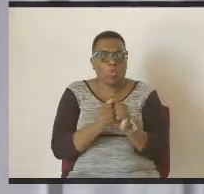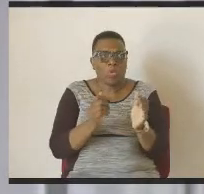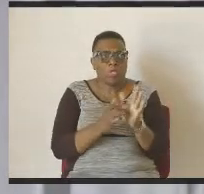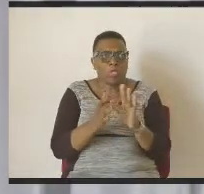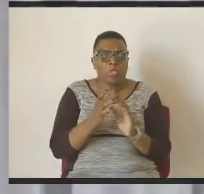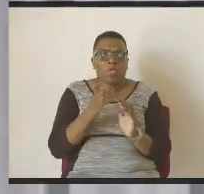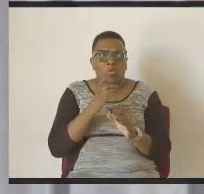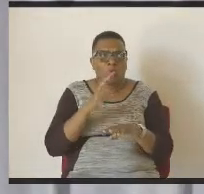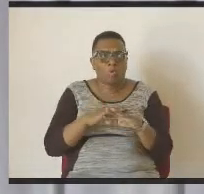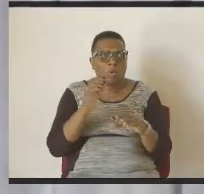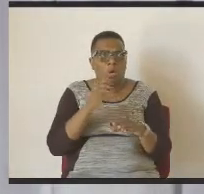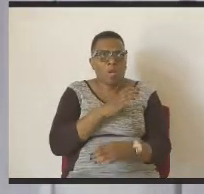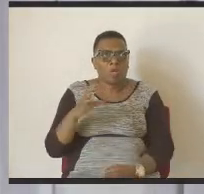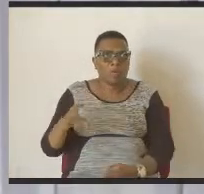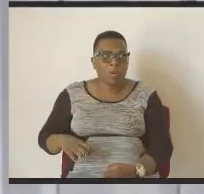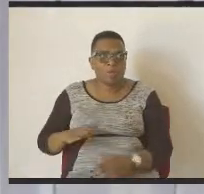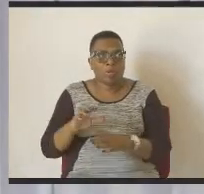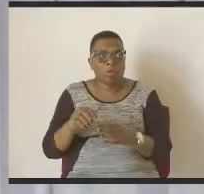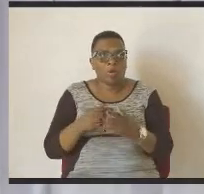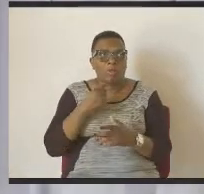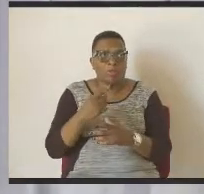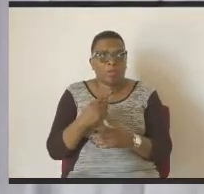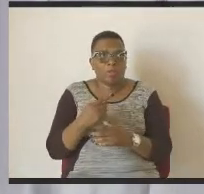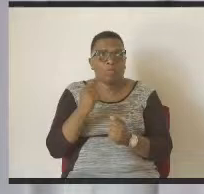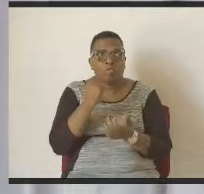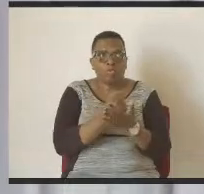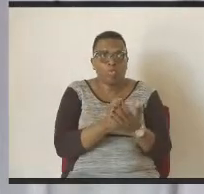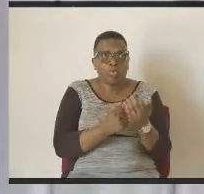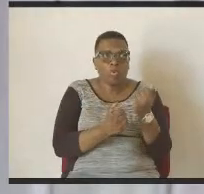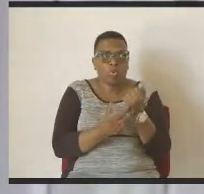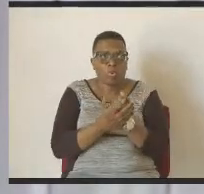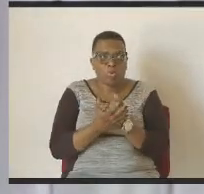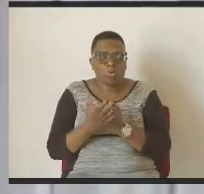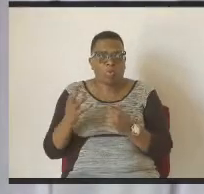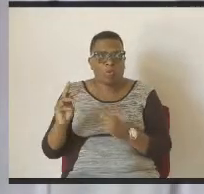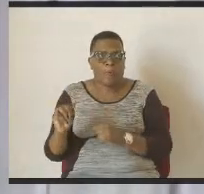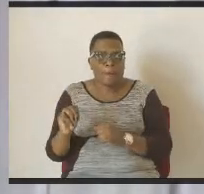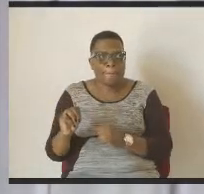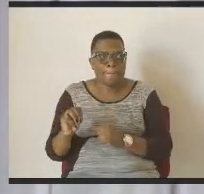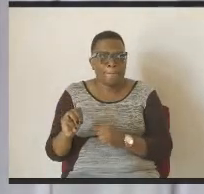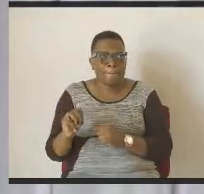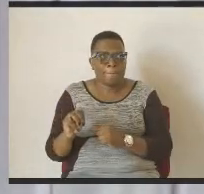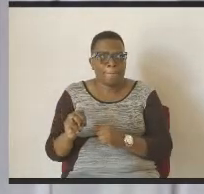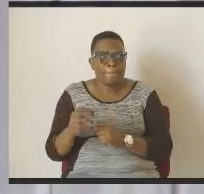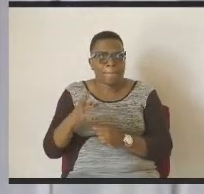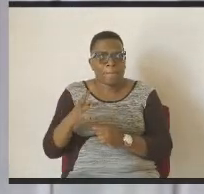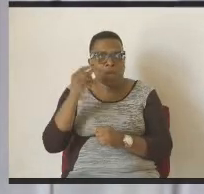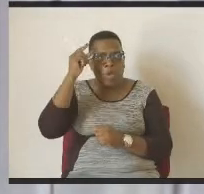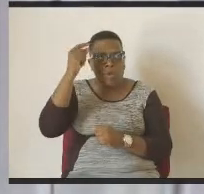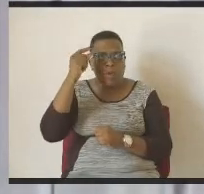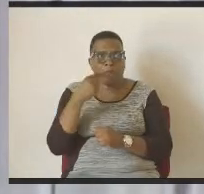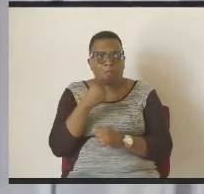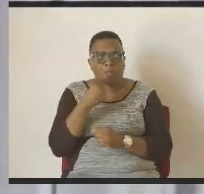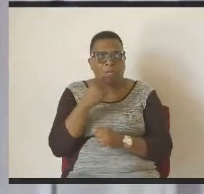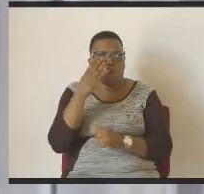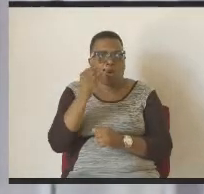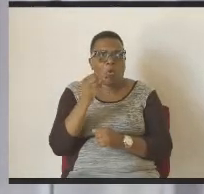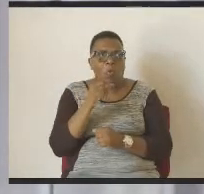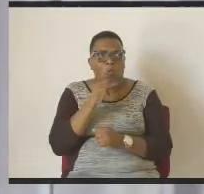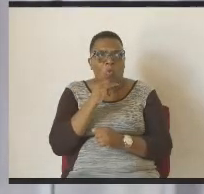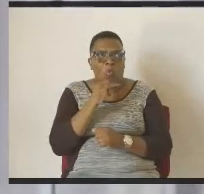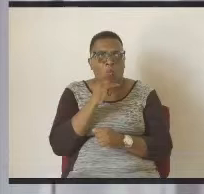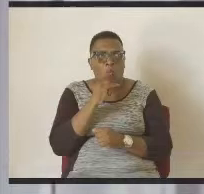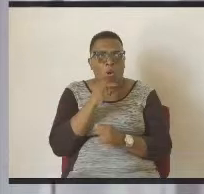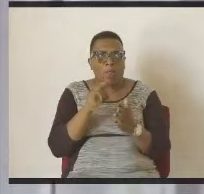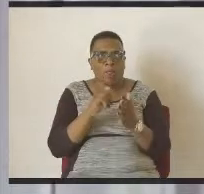Christ? They all said to him, let him be crucified. Then the governor said,